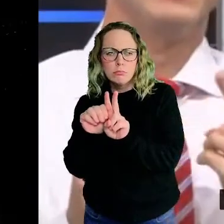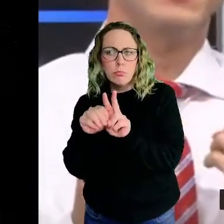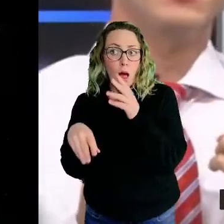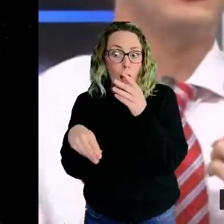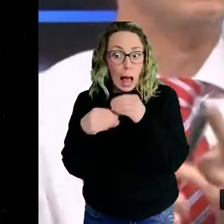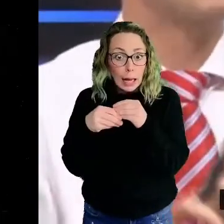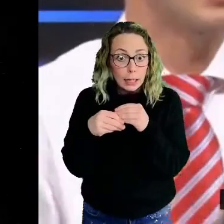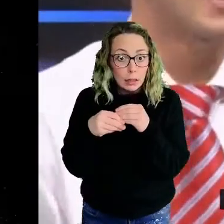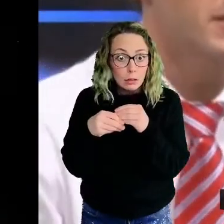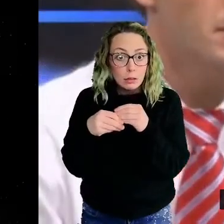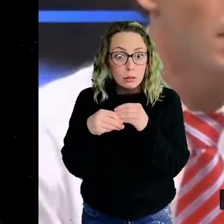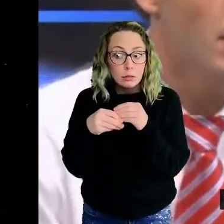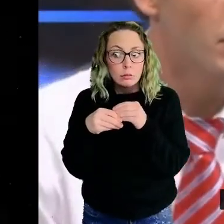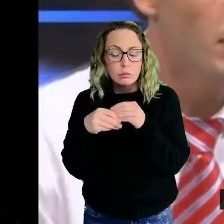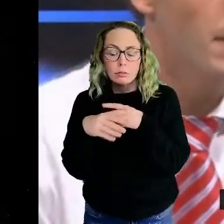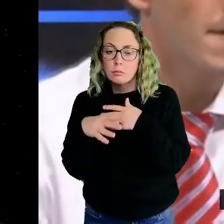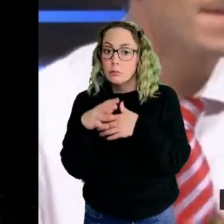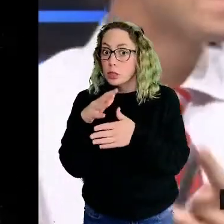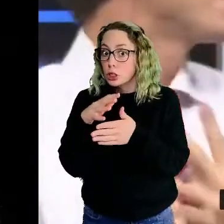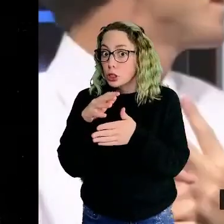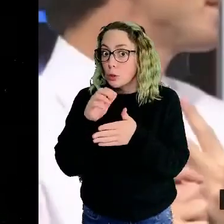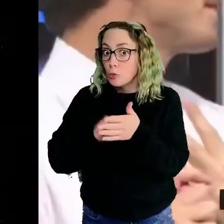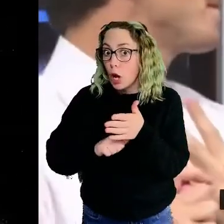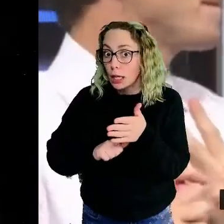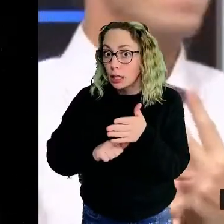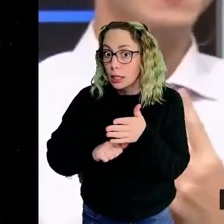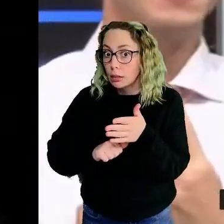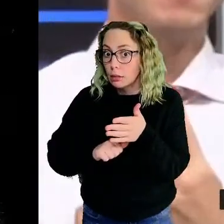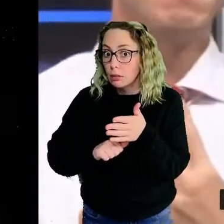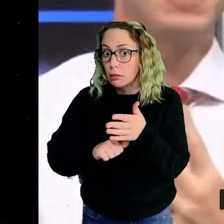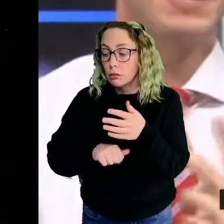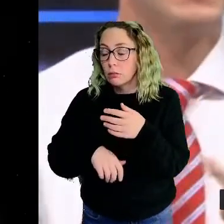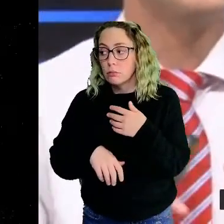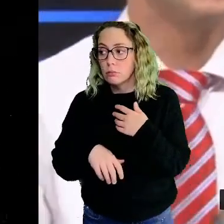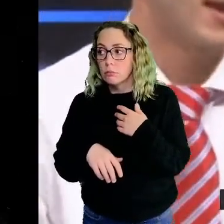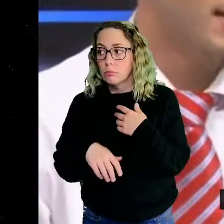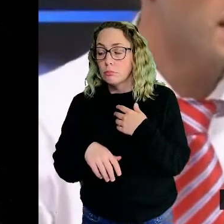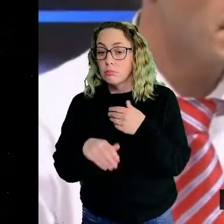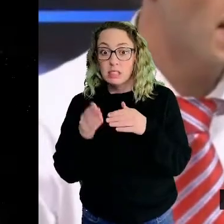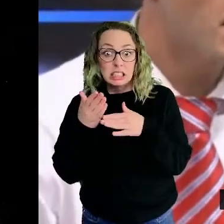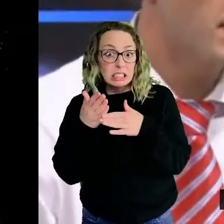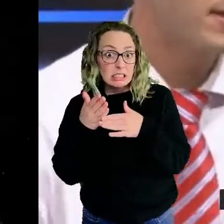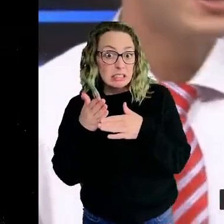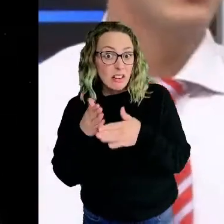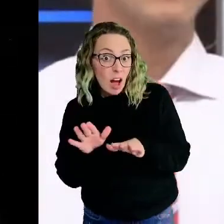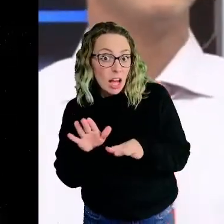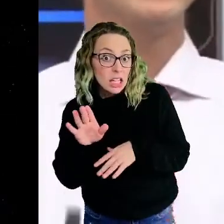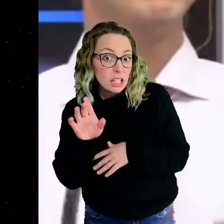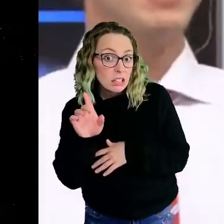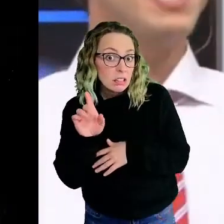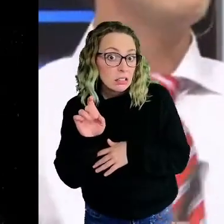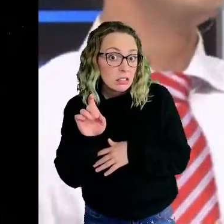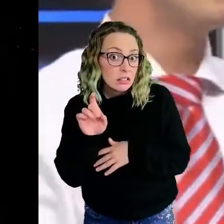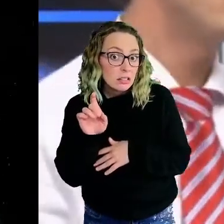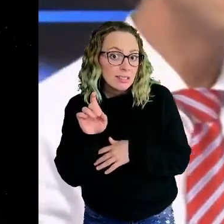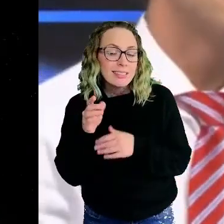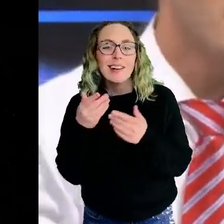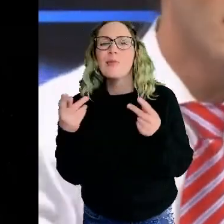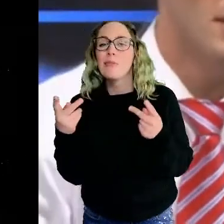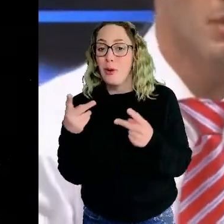it being subtracted by V? Is it being divided by V? Or is it